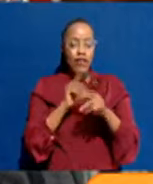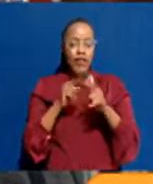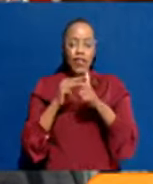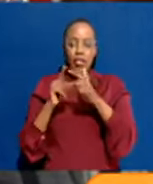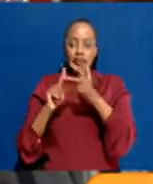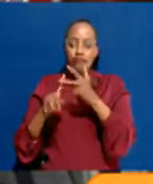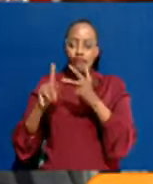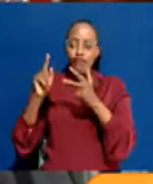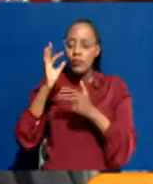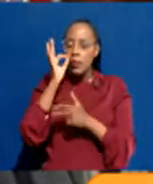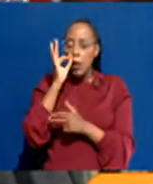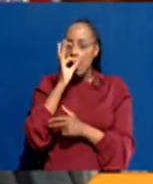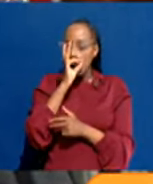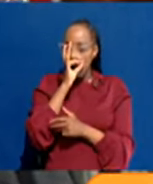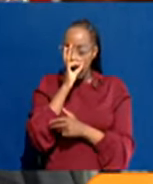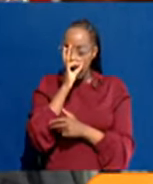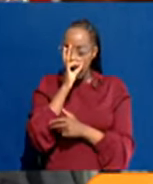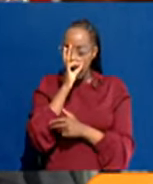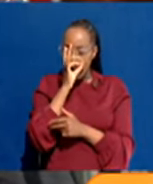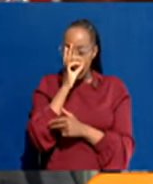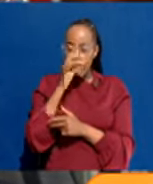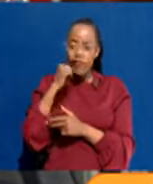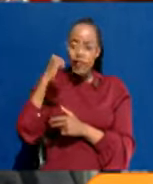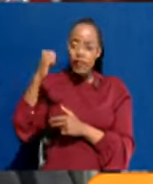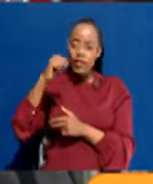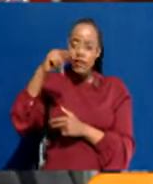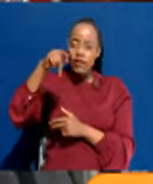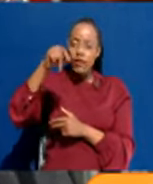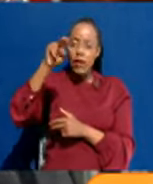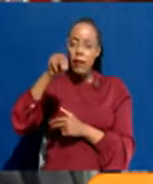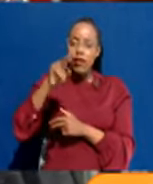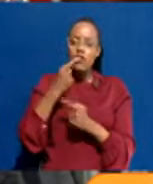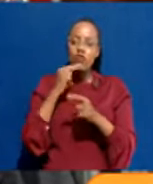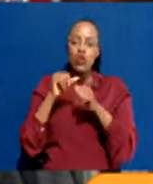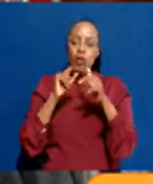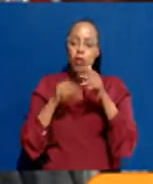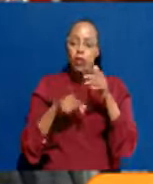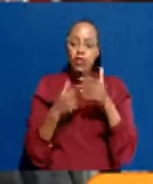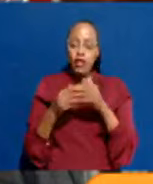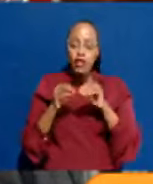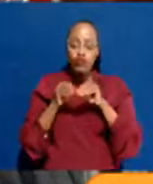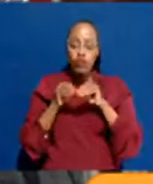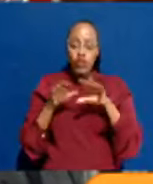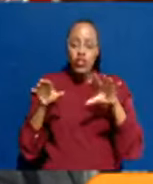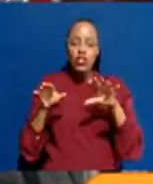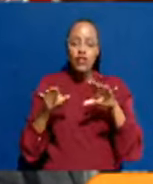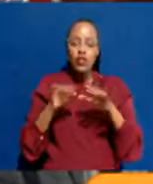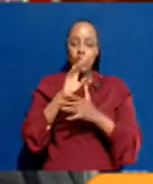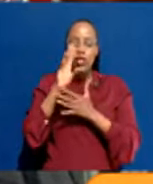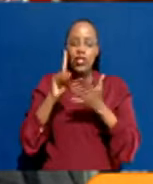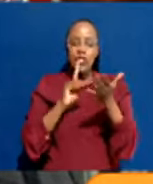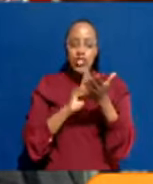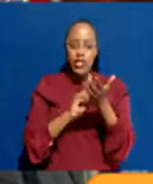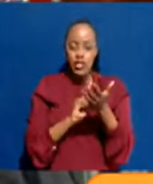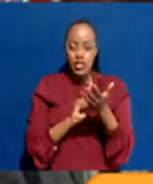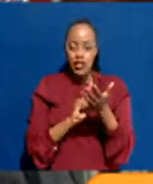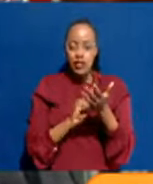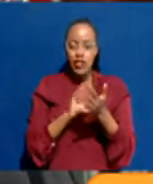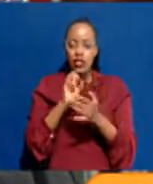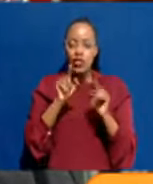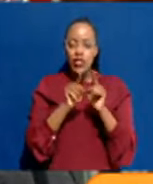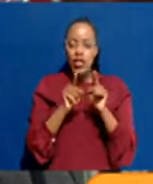While Kibaki side, PNU, was talking of decentralization to the districts. Why